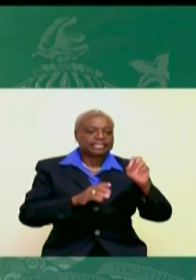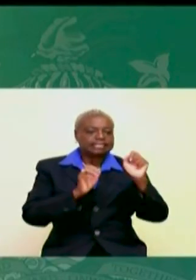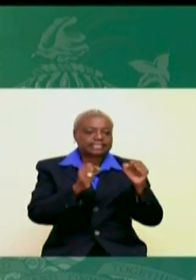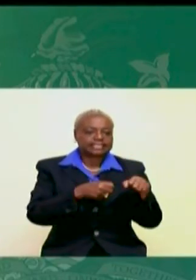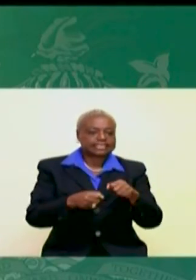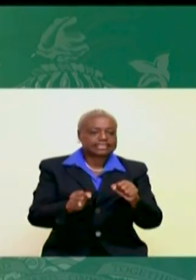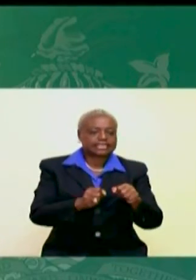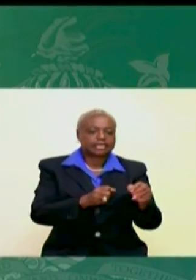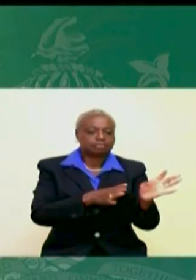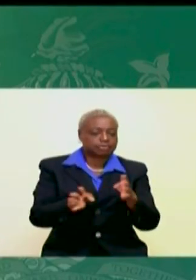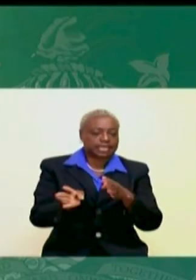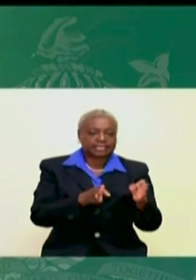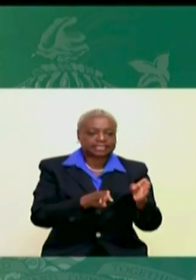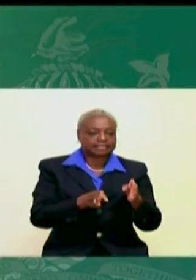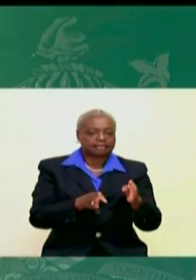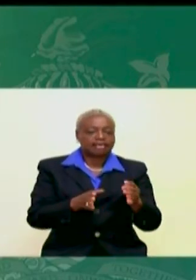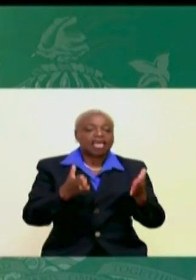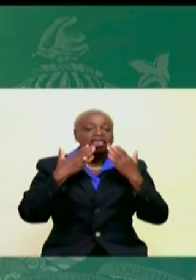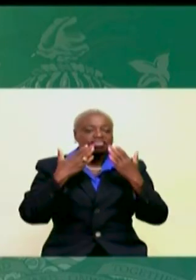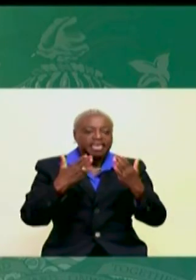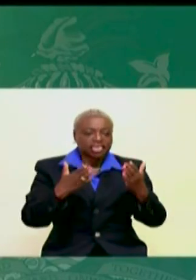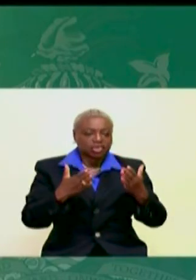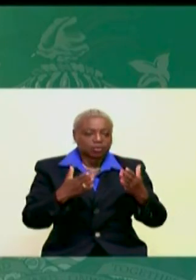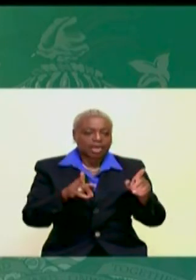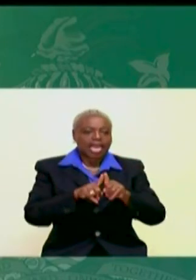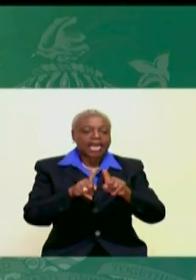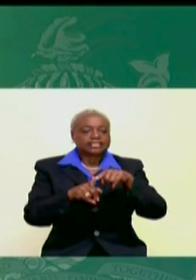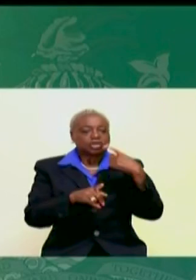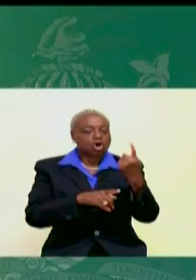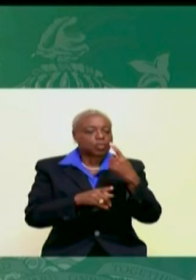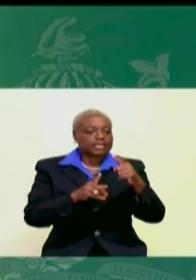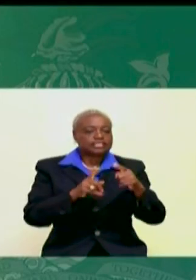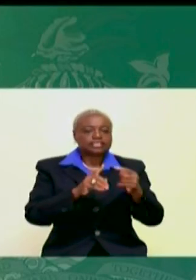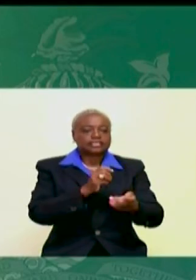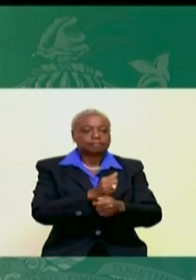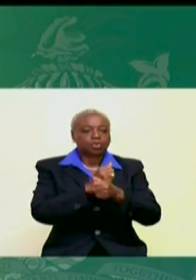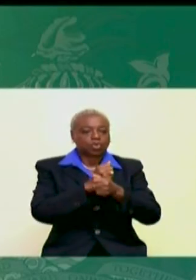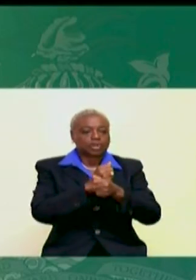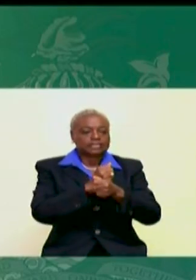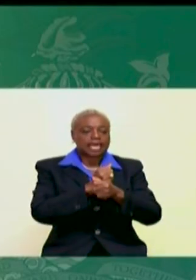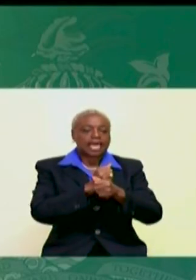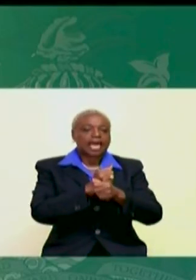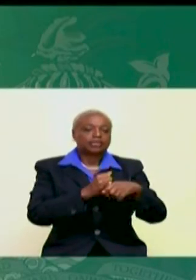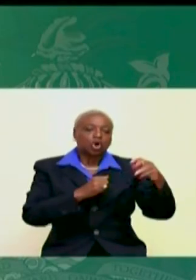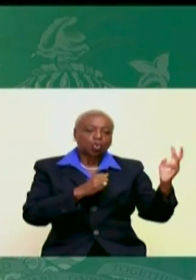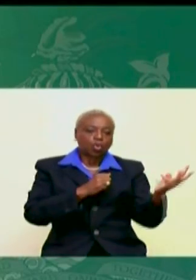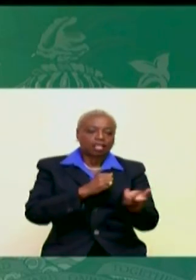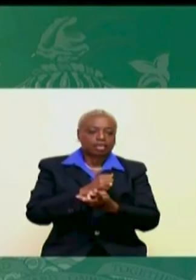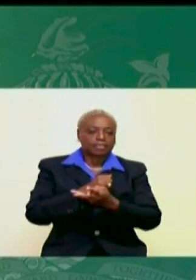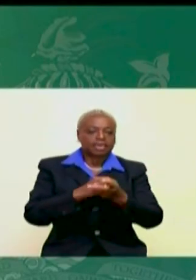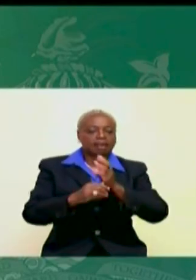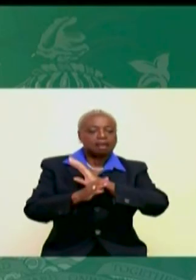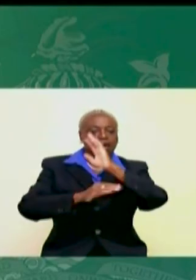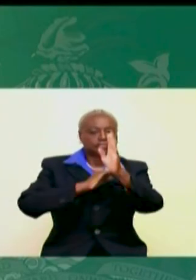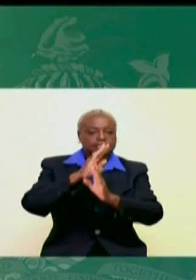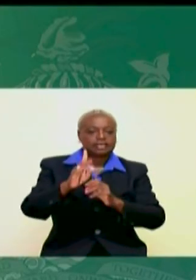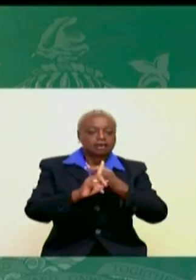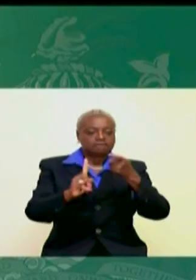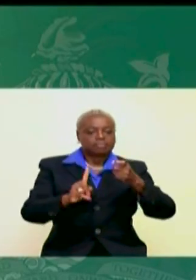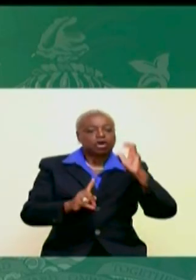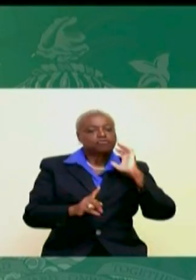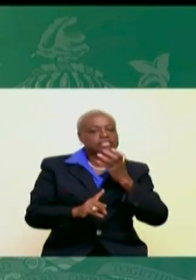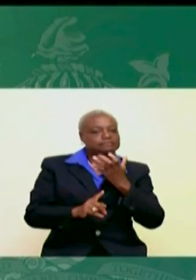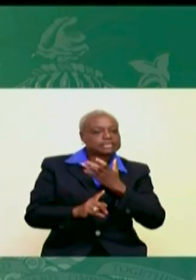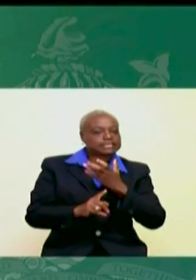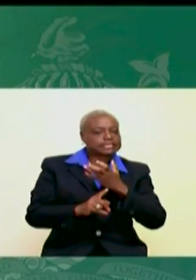Seabreeze, thank you, as always, for your support and welcoming arms. From our Christmas extravaganza